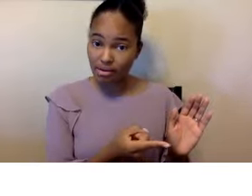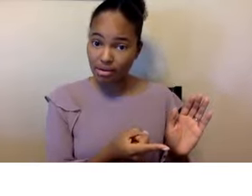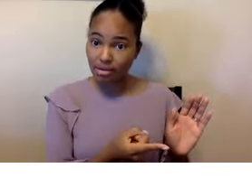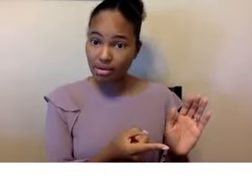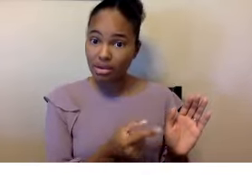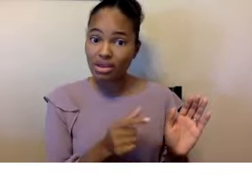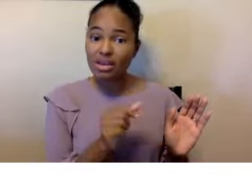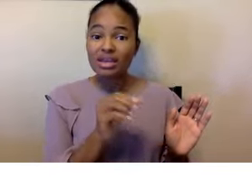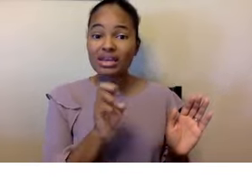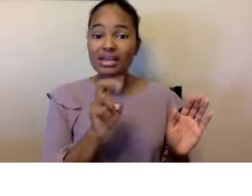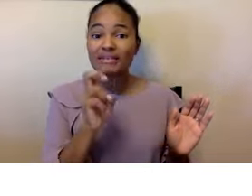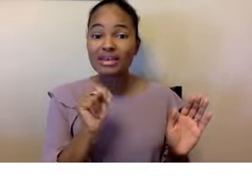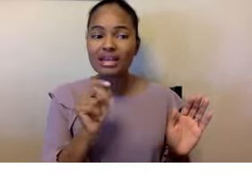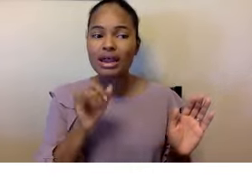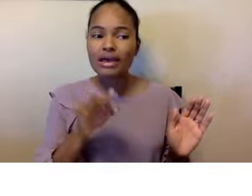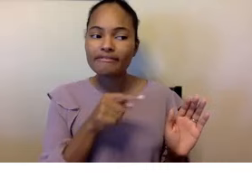characters who may not,